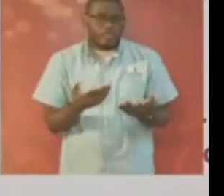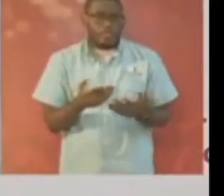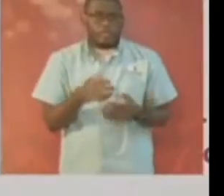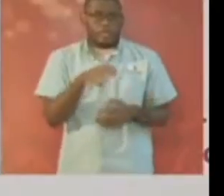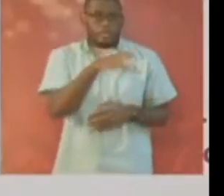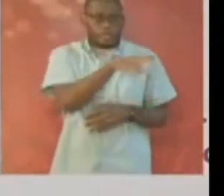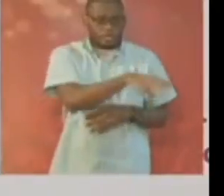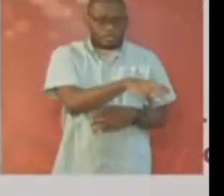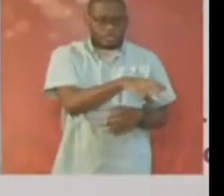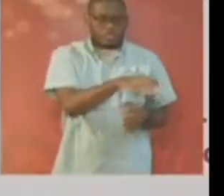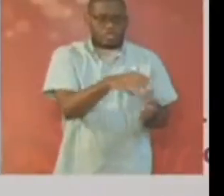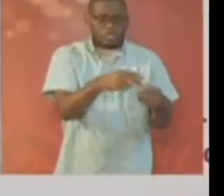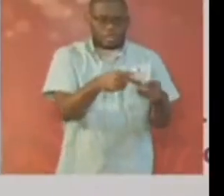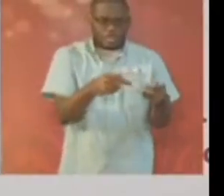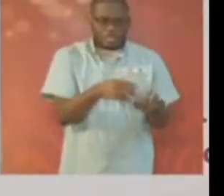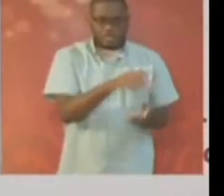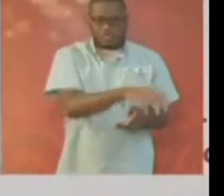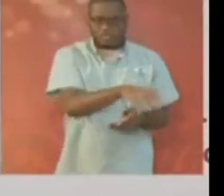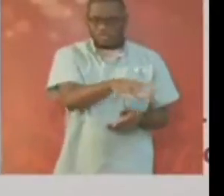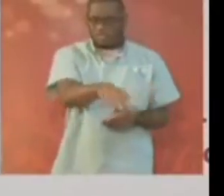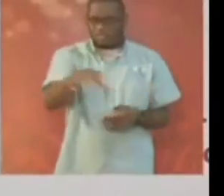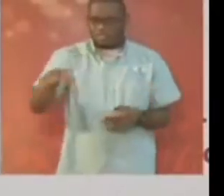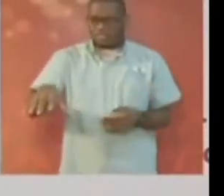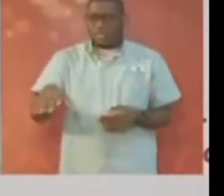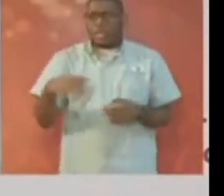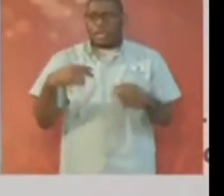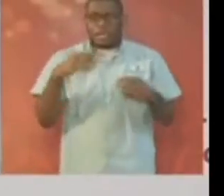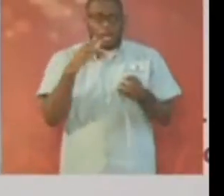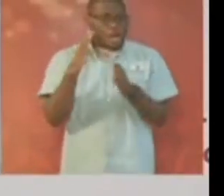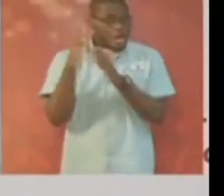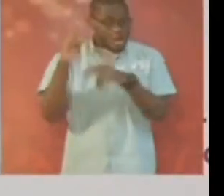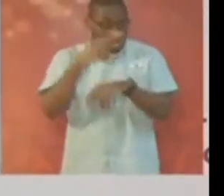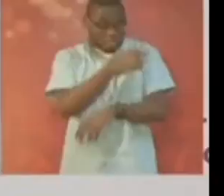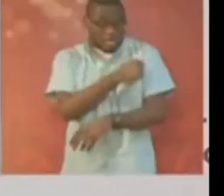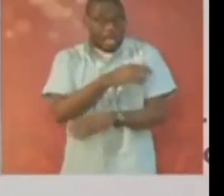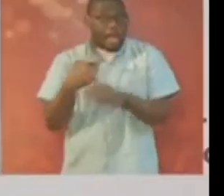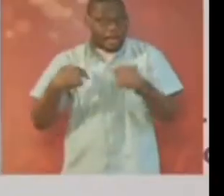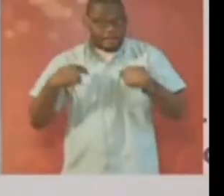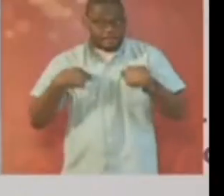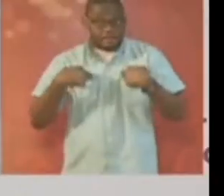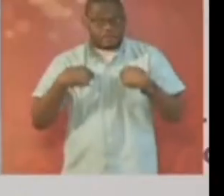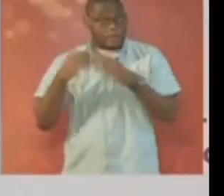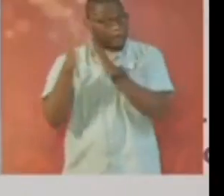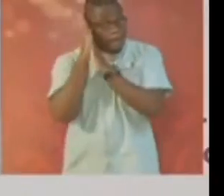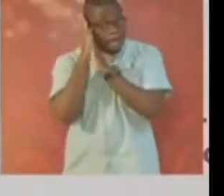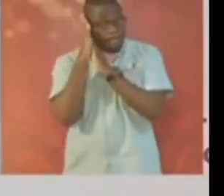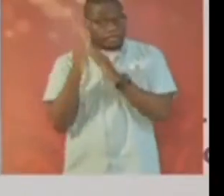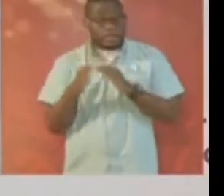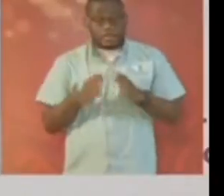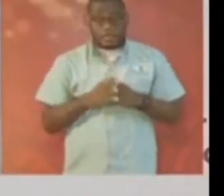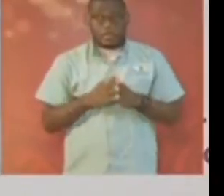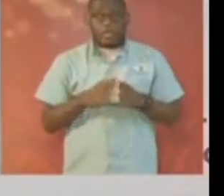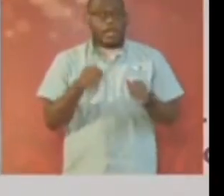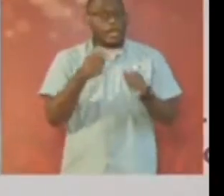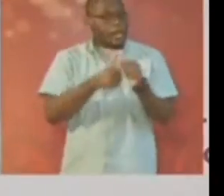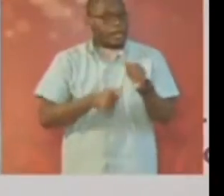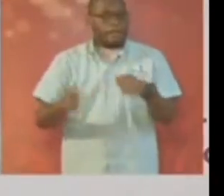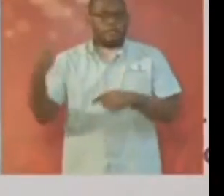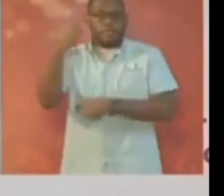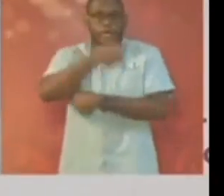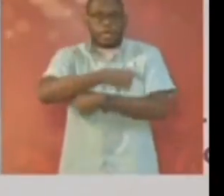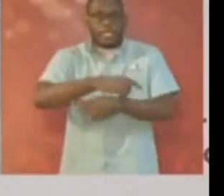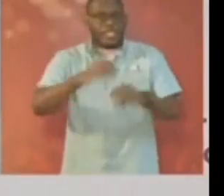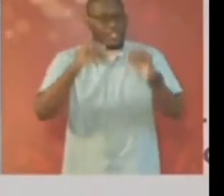7 hospitals in Trinidad and Tobago. Daily, the Ministry of Health tracks or monitors